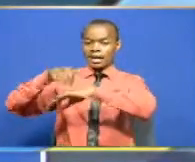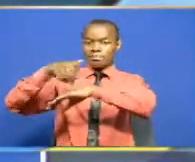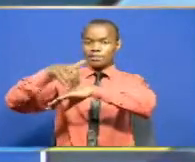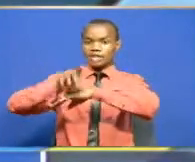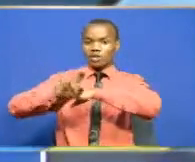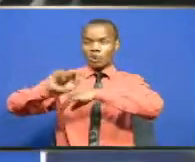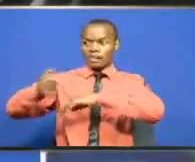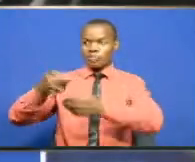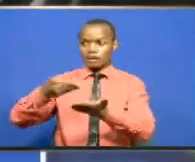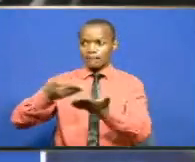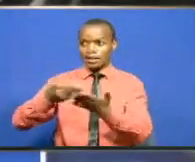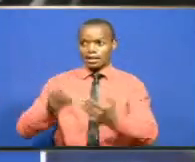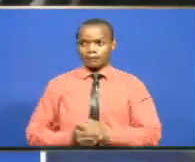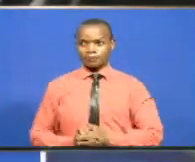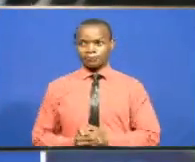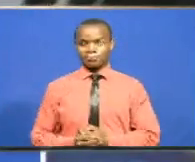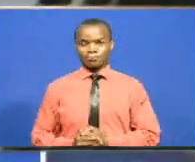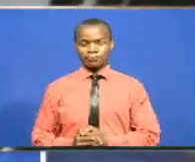bob.